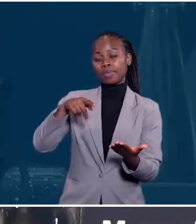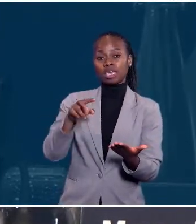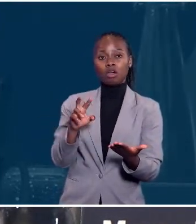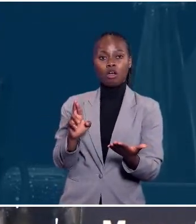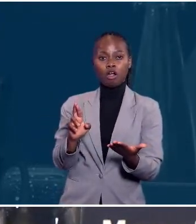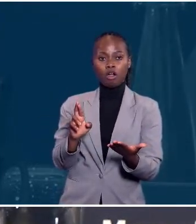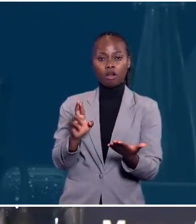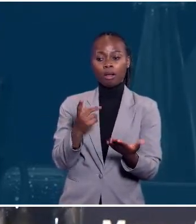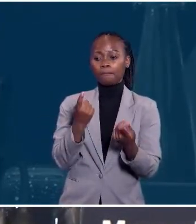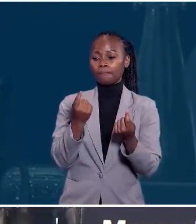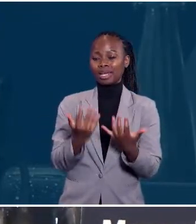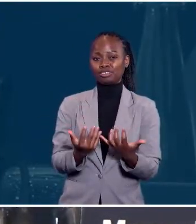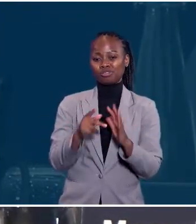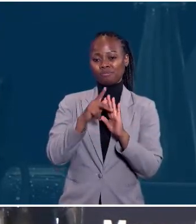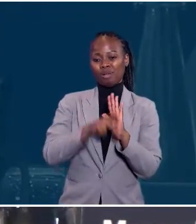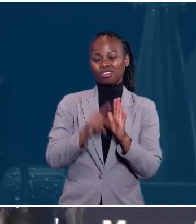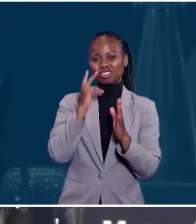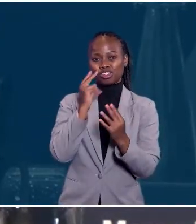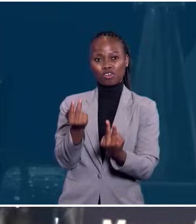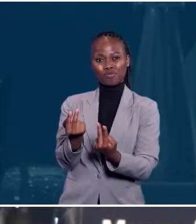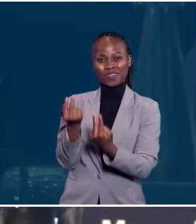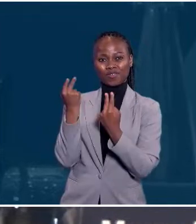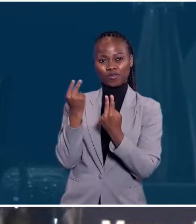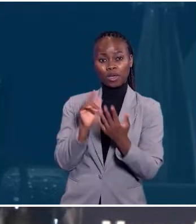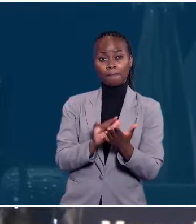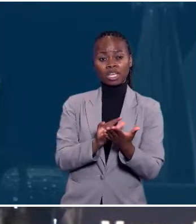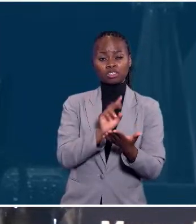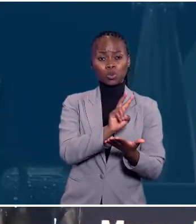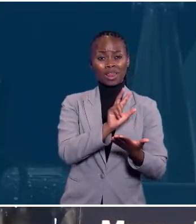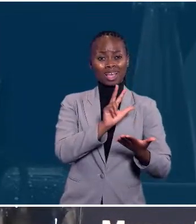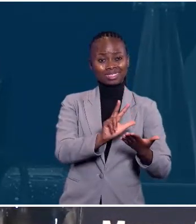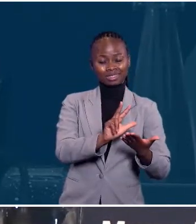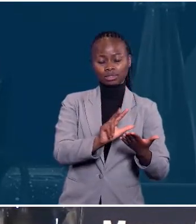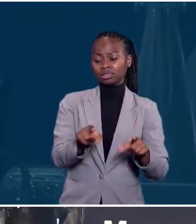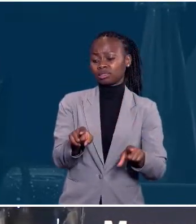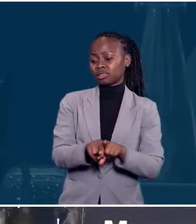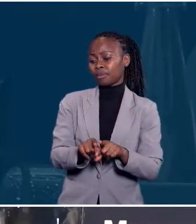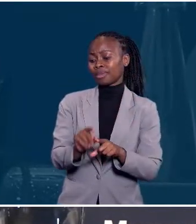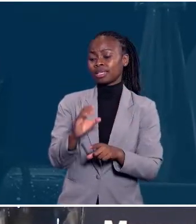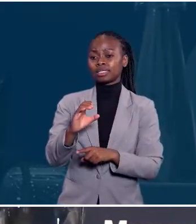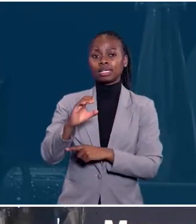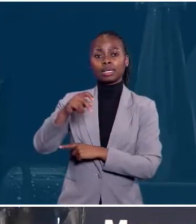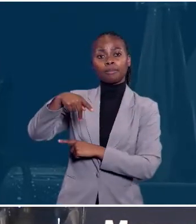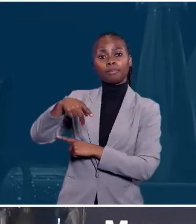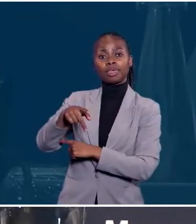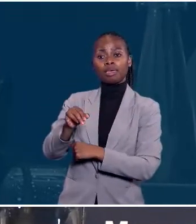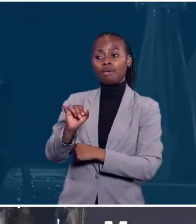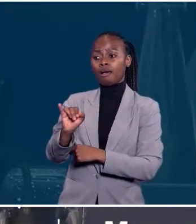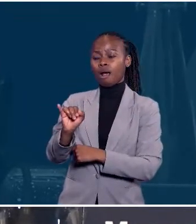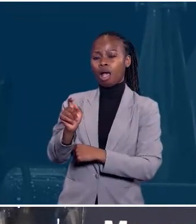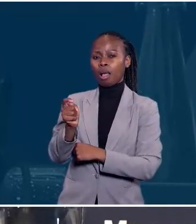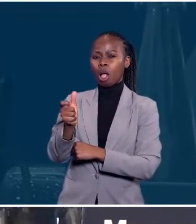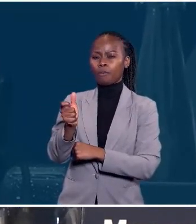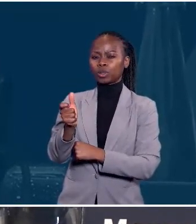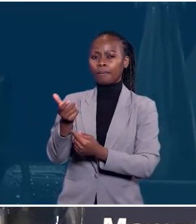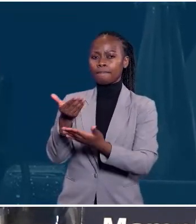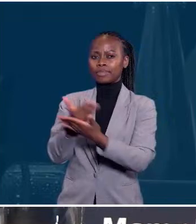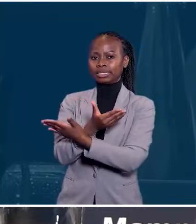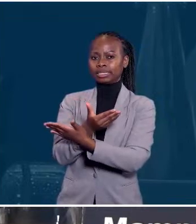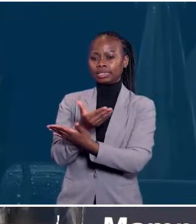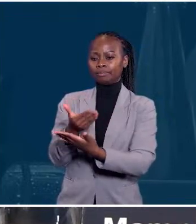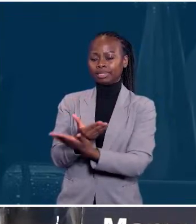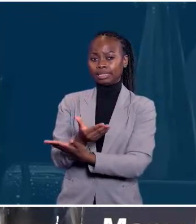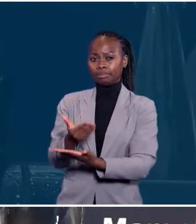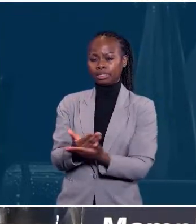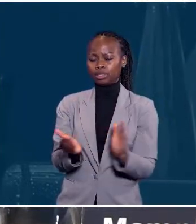compare the numbers there to the CPI forecast misses that we had, they're much